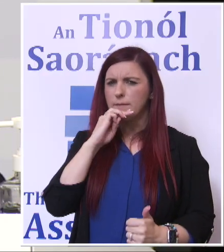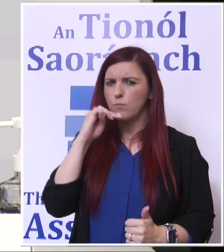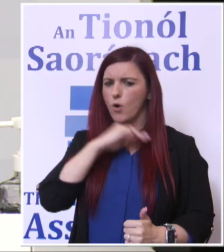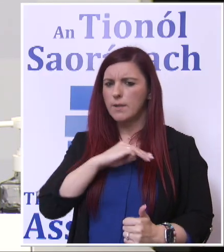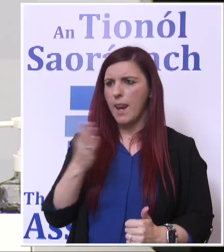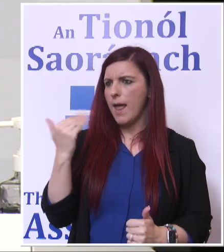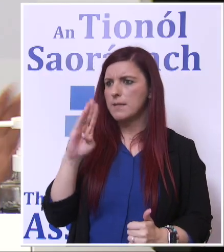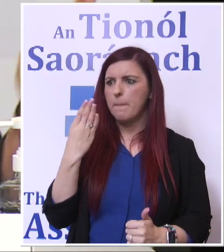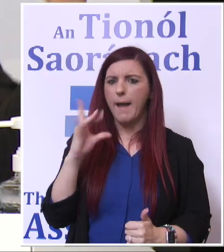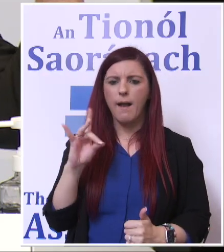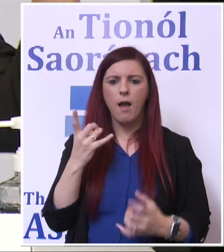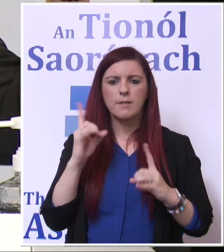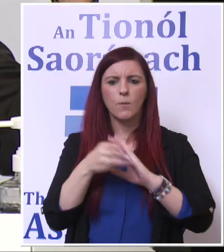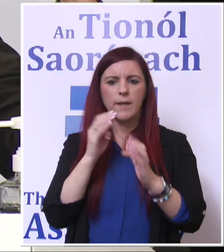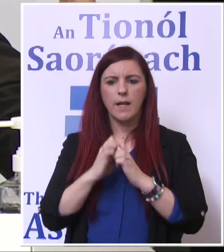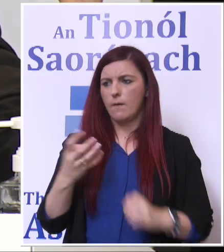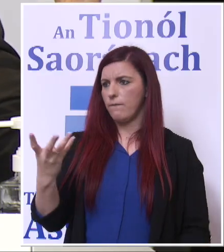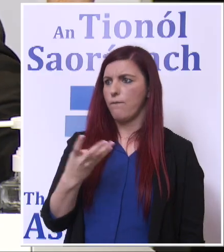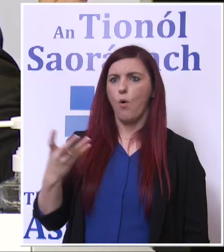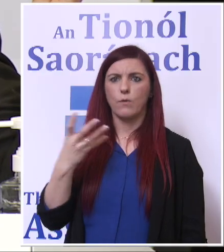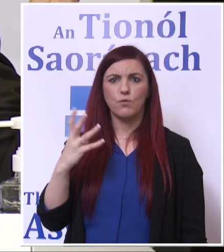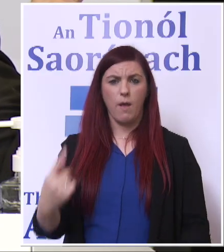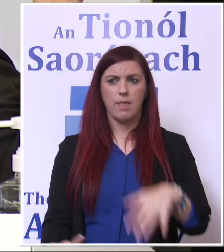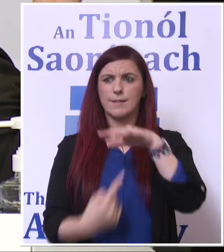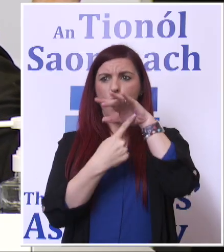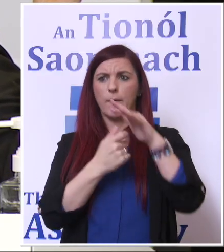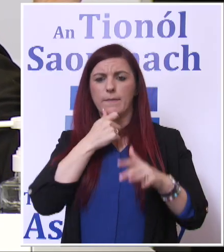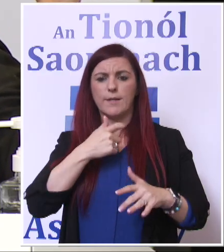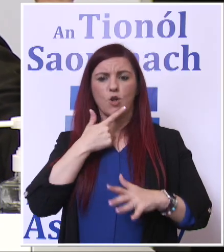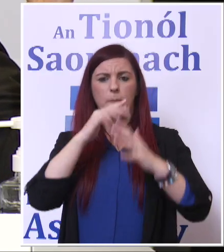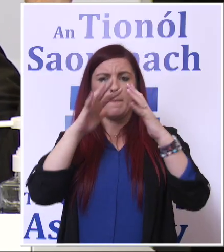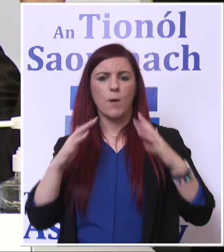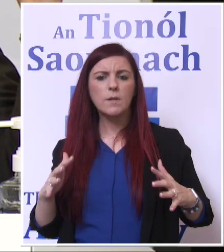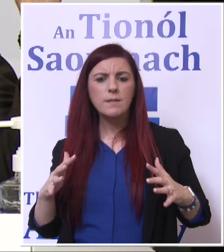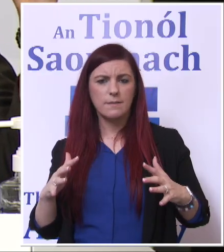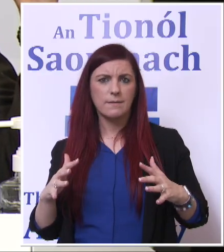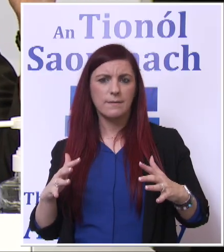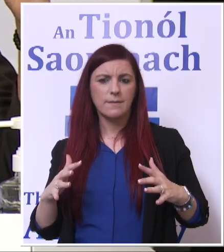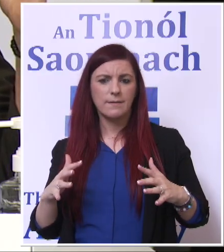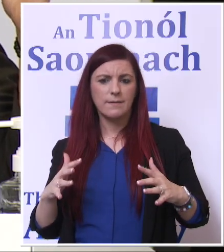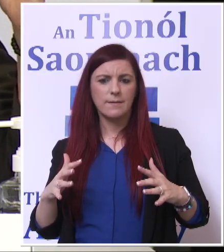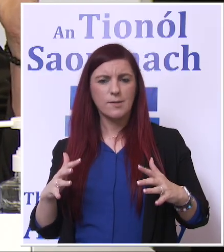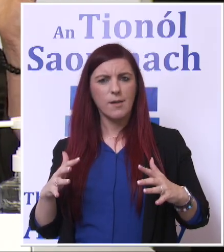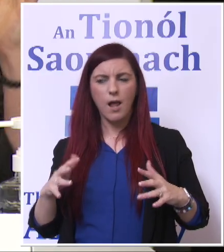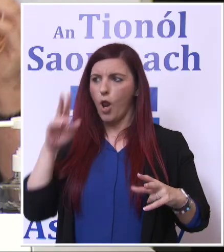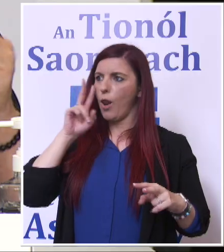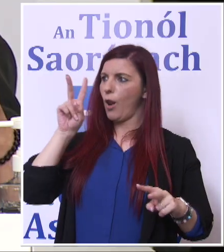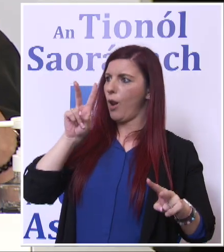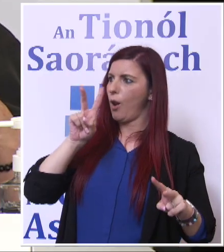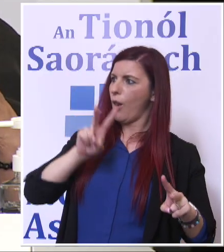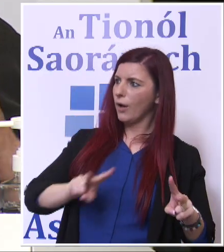bank holiday weekend were up on the top of Dublin, the Dublin Mountains on Fairy Castle and looking